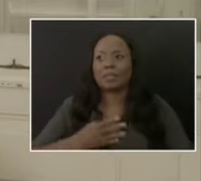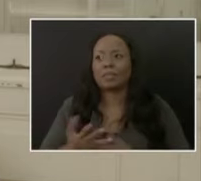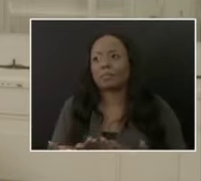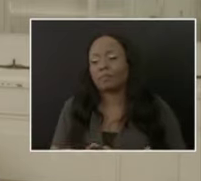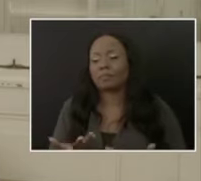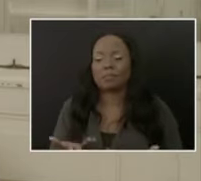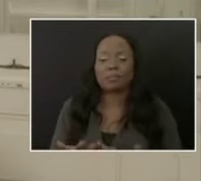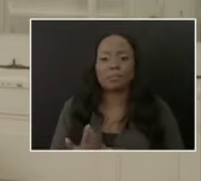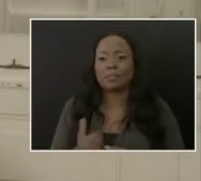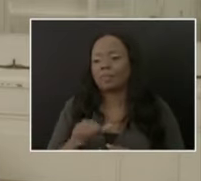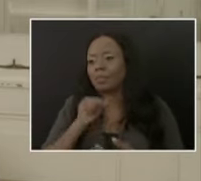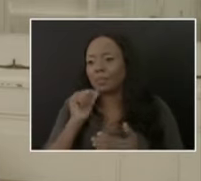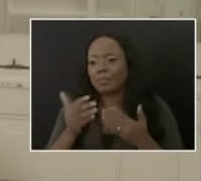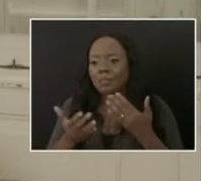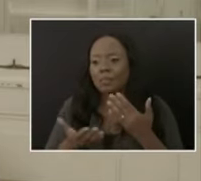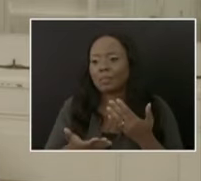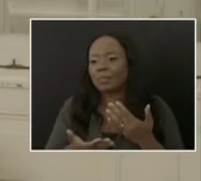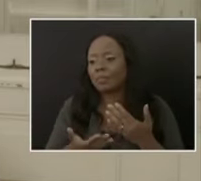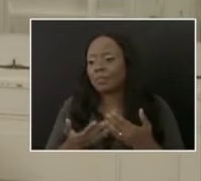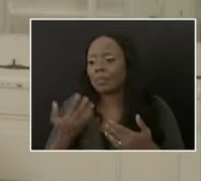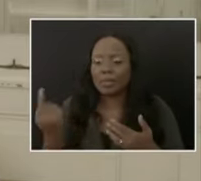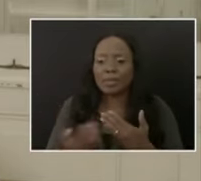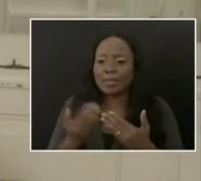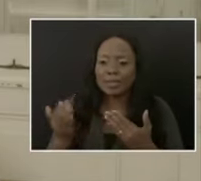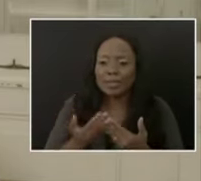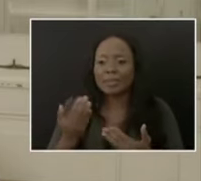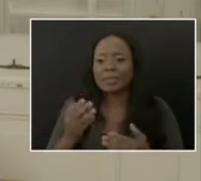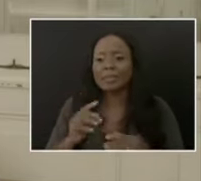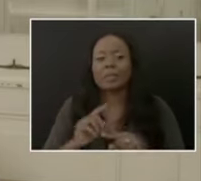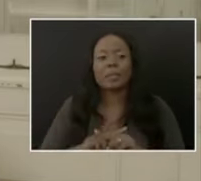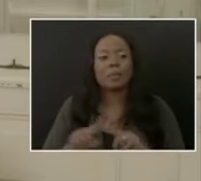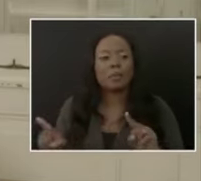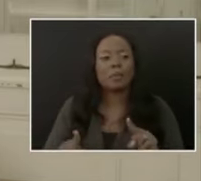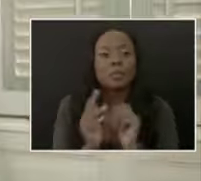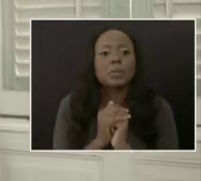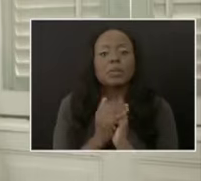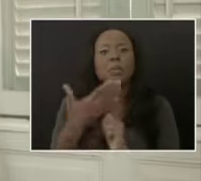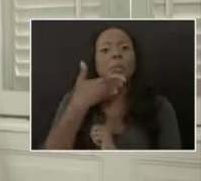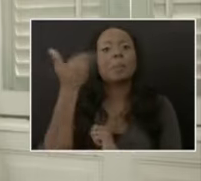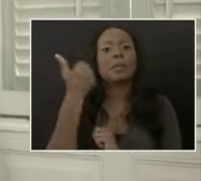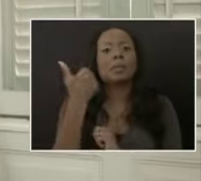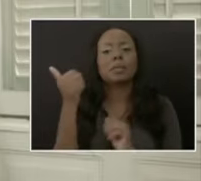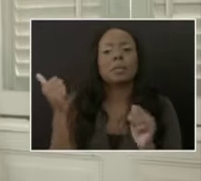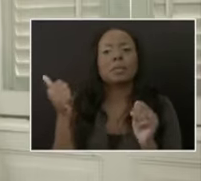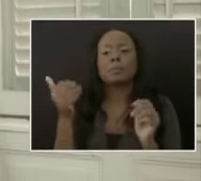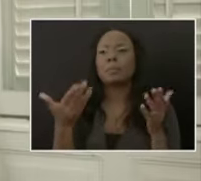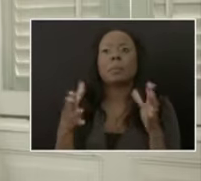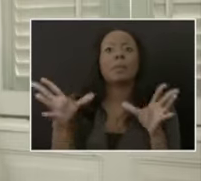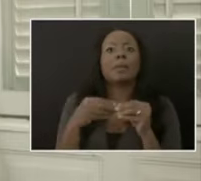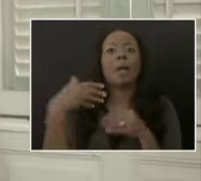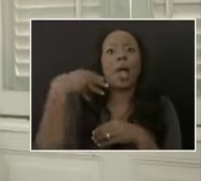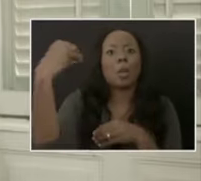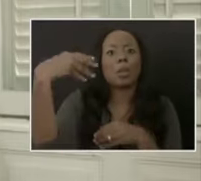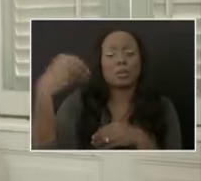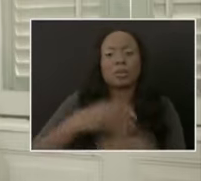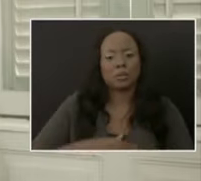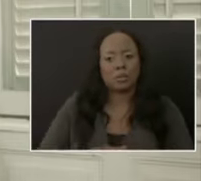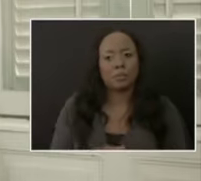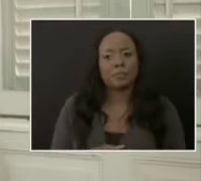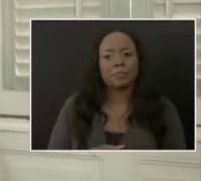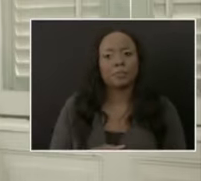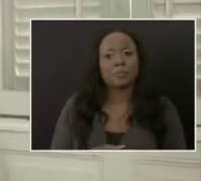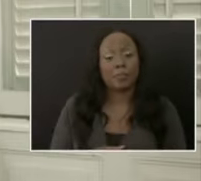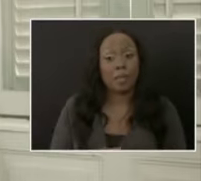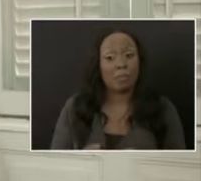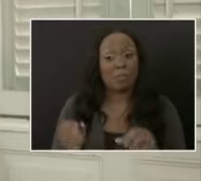but it gives information on your status. As the holiday season kicks into full swing, the head